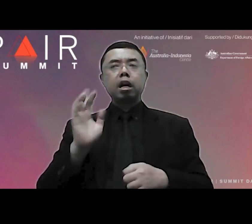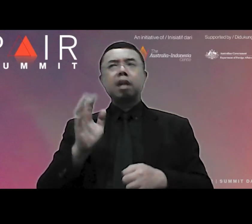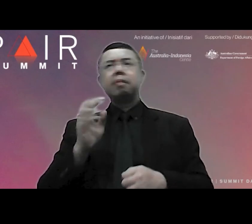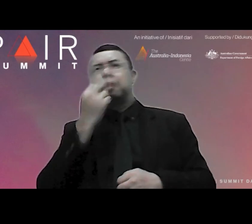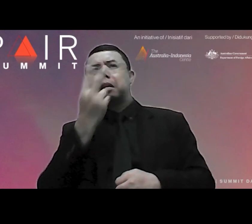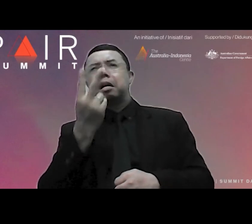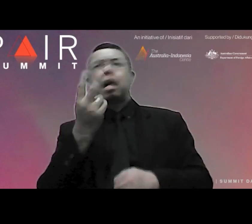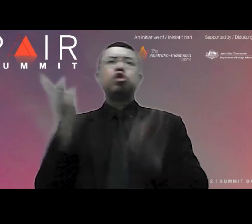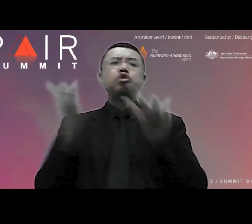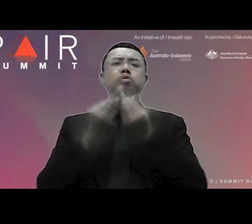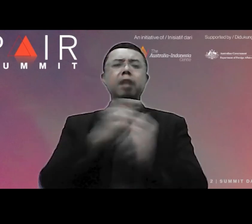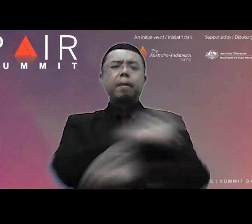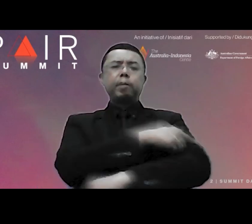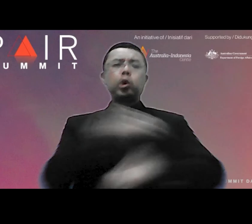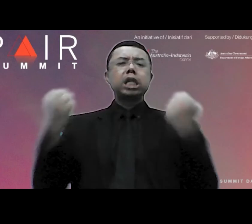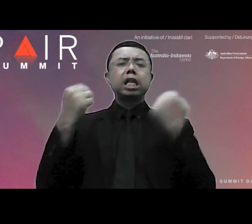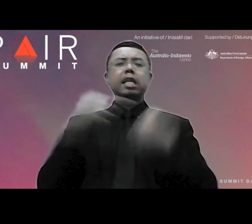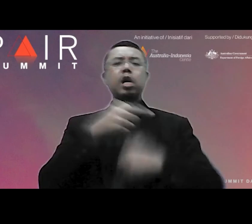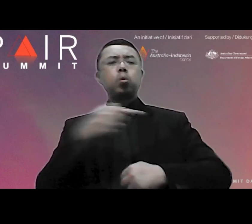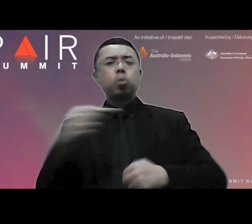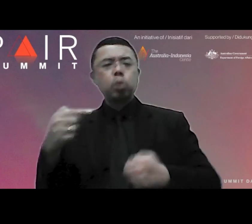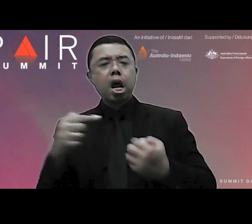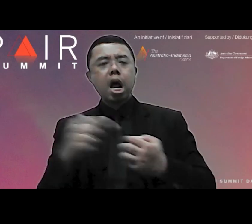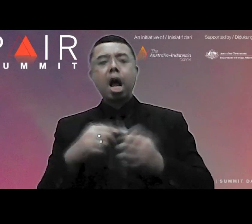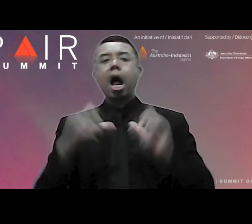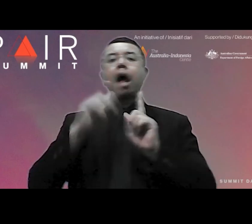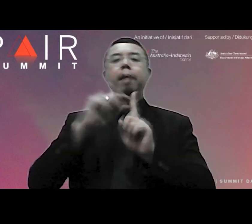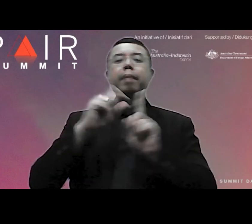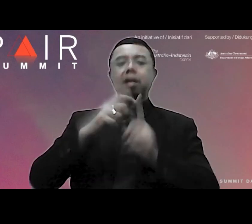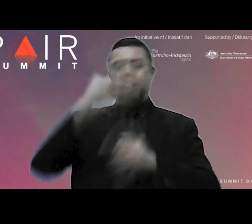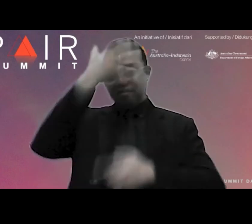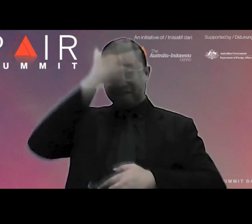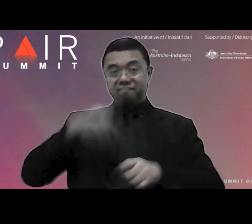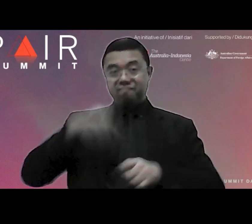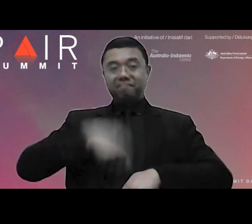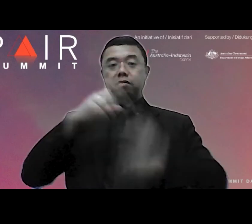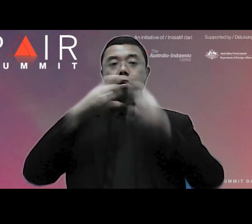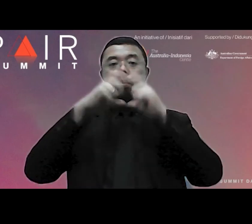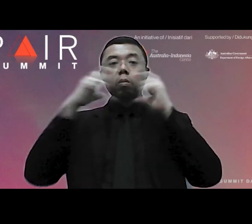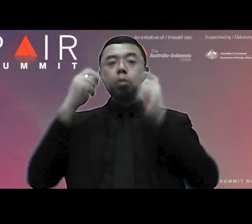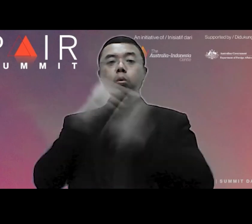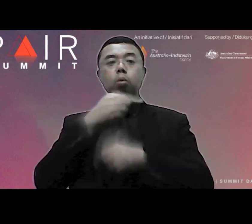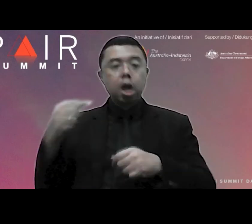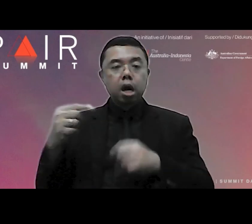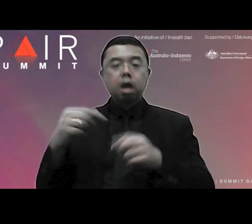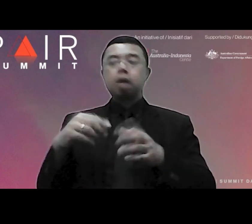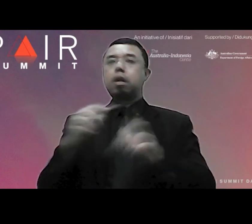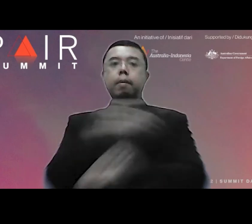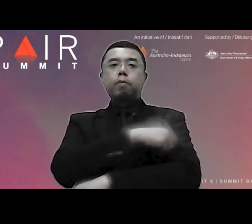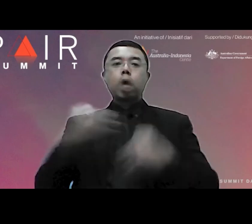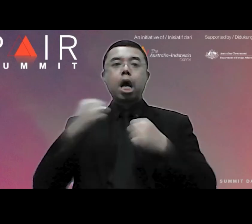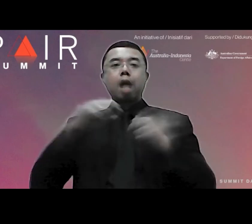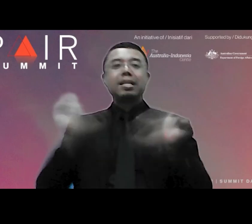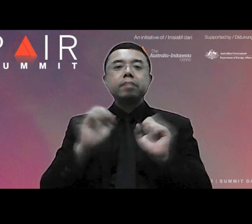be agile and innovative in trying to report cases and understand high risk areas and issues of that